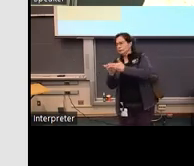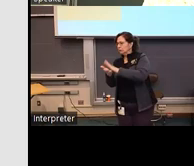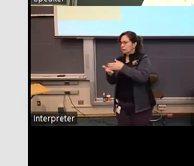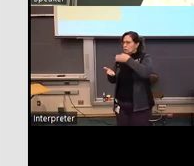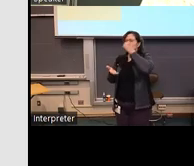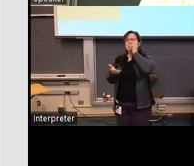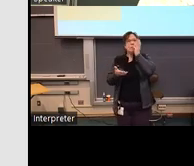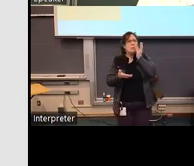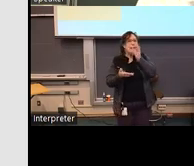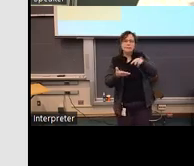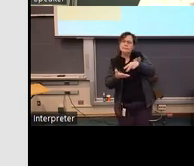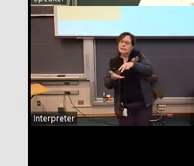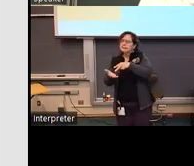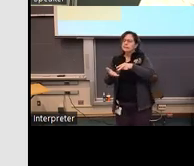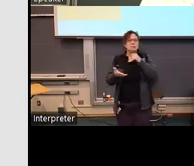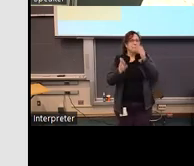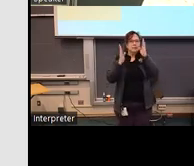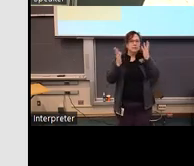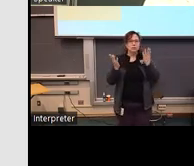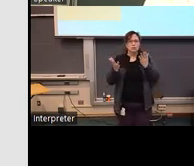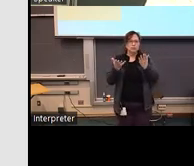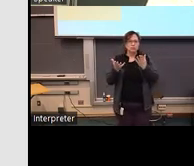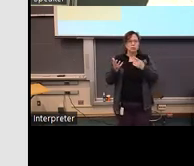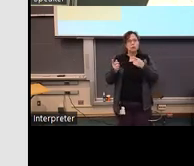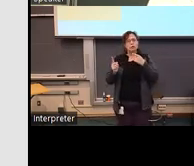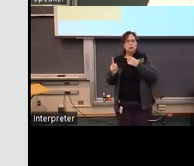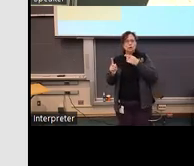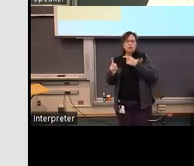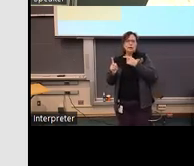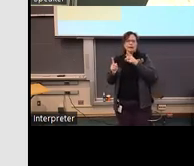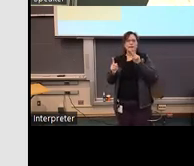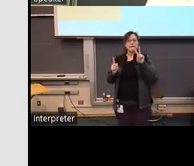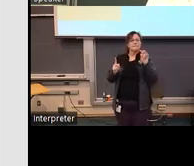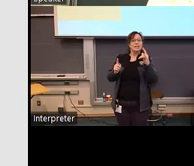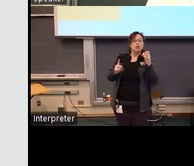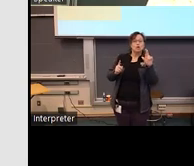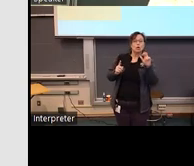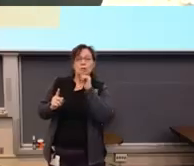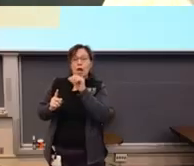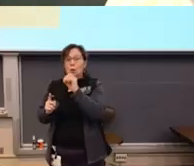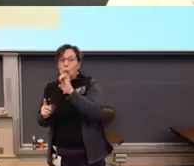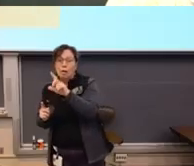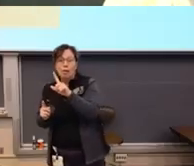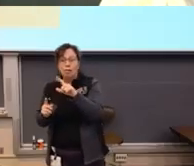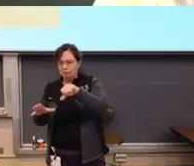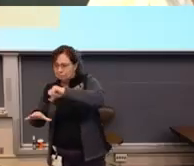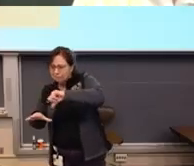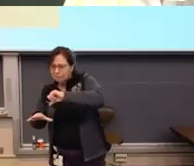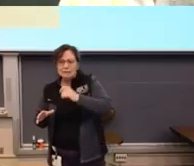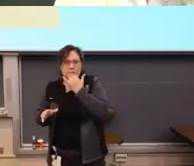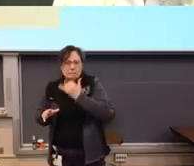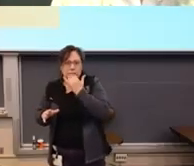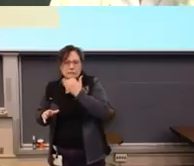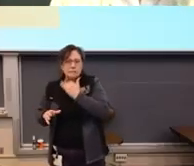glass of wine and dancing and she's not paying attention. So she uses vinegar instead of oil in the recipe. I mean, so these